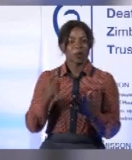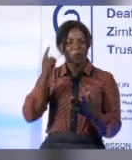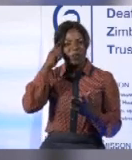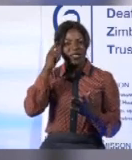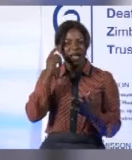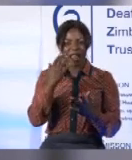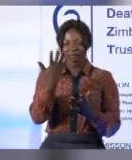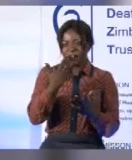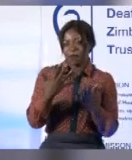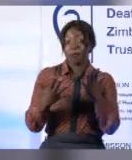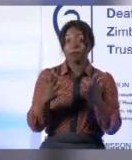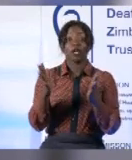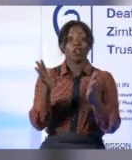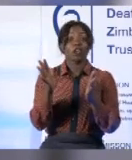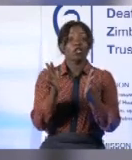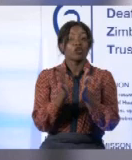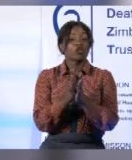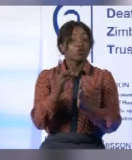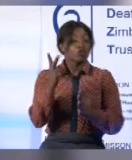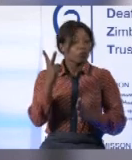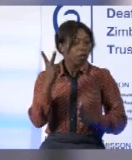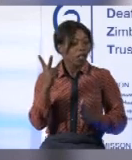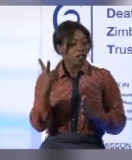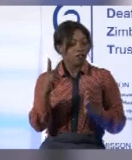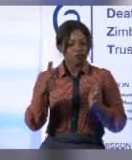have 12 clients that. Huh?